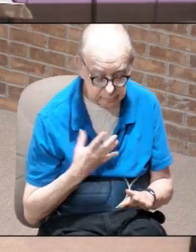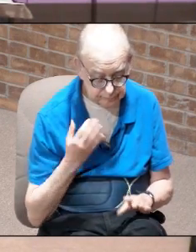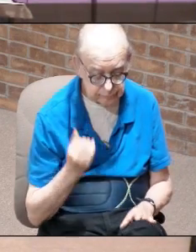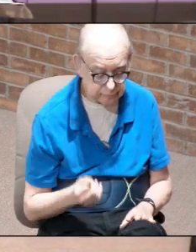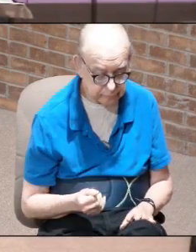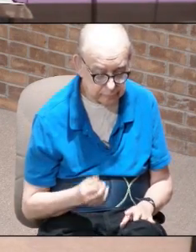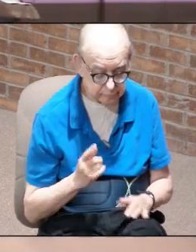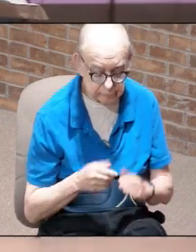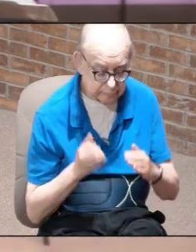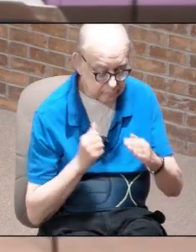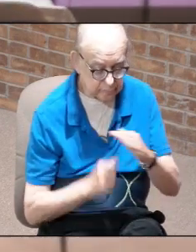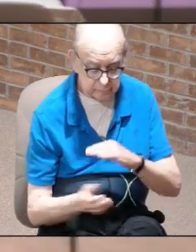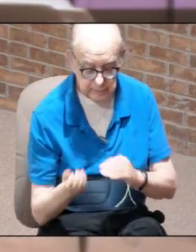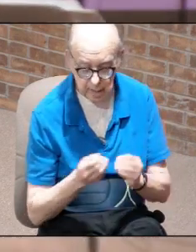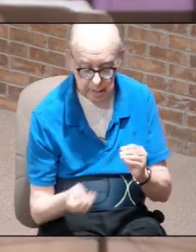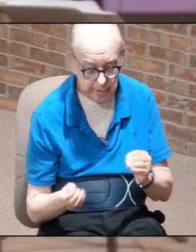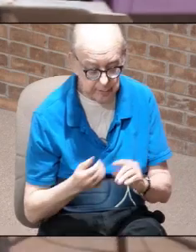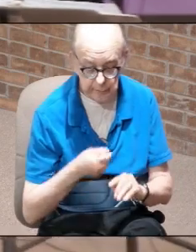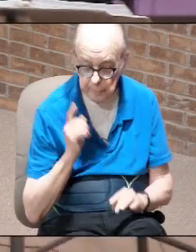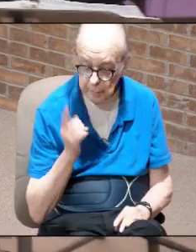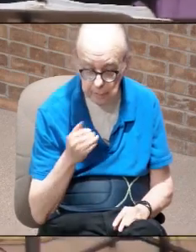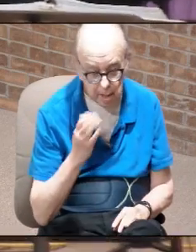because I can't hide anything from you.